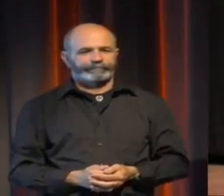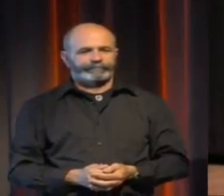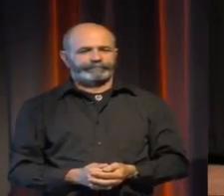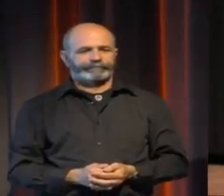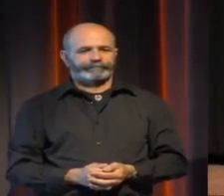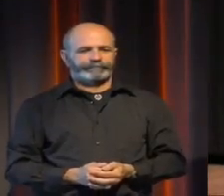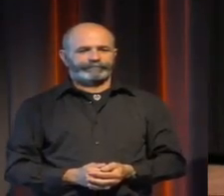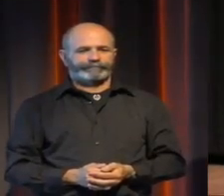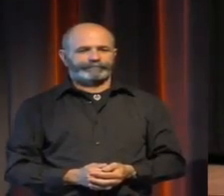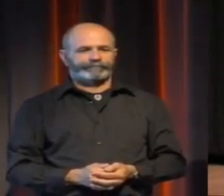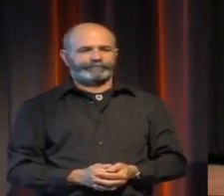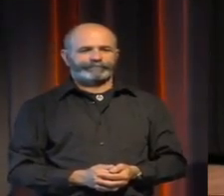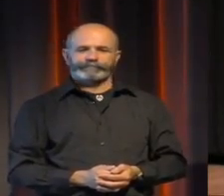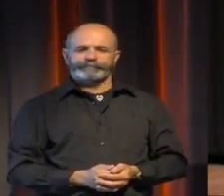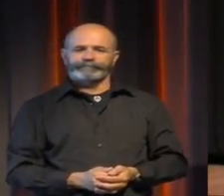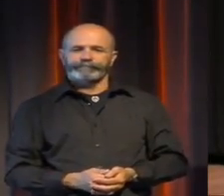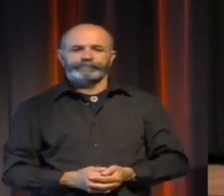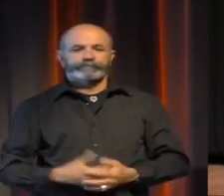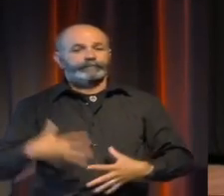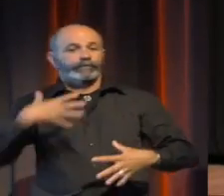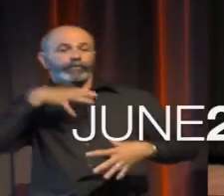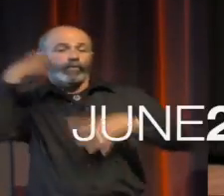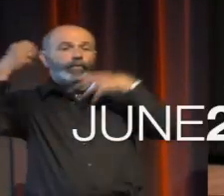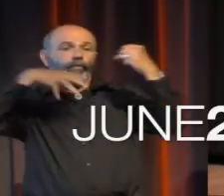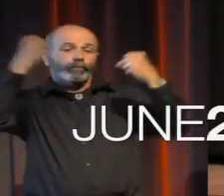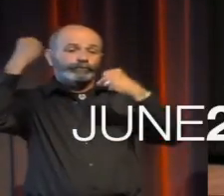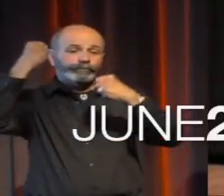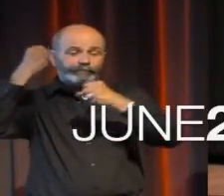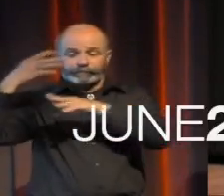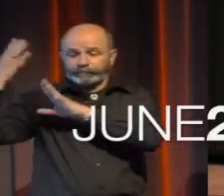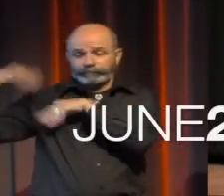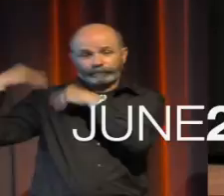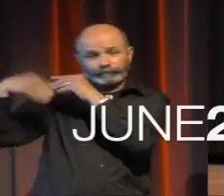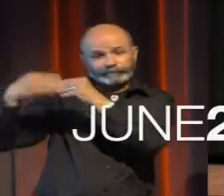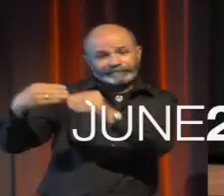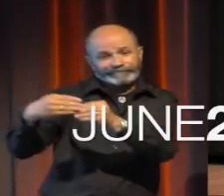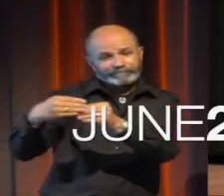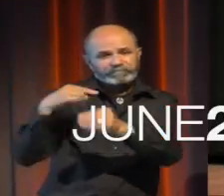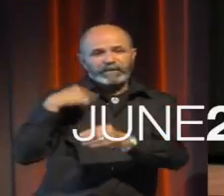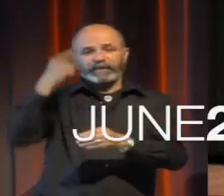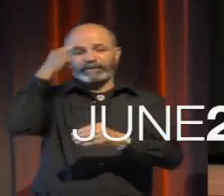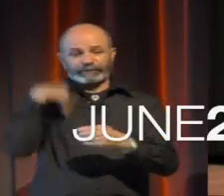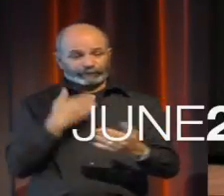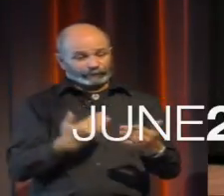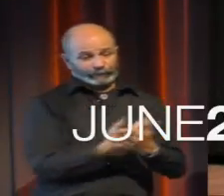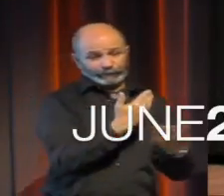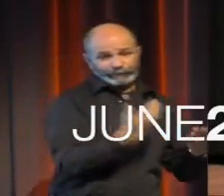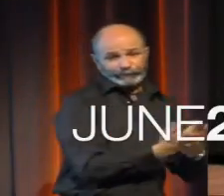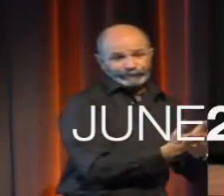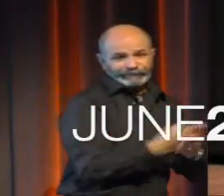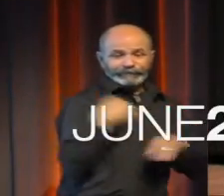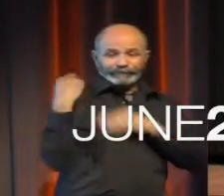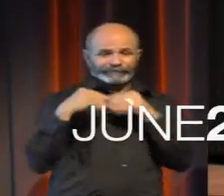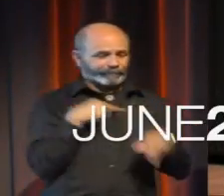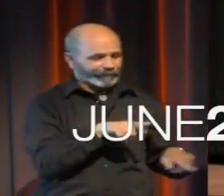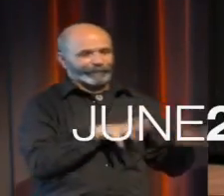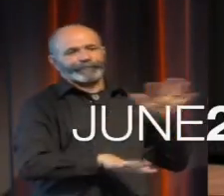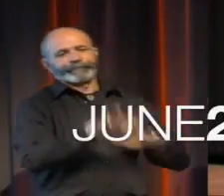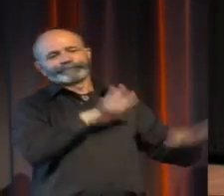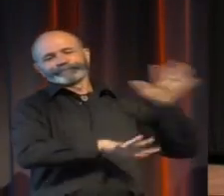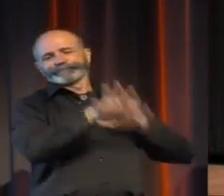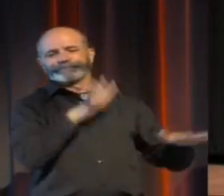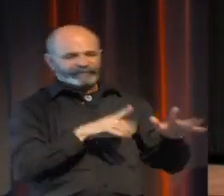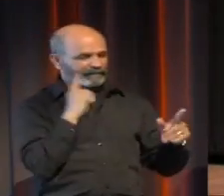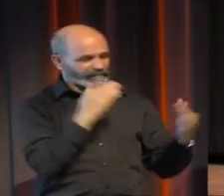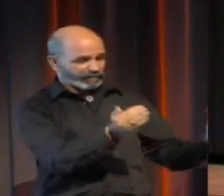Every older generation always thinks that the new generation is some kind of inferior product or something. I'm pretty sure that everyone